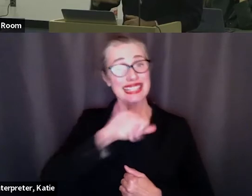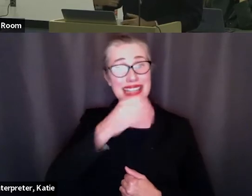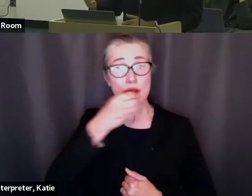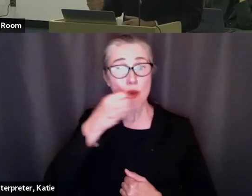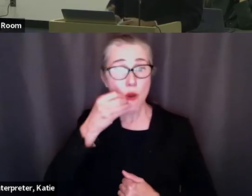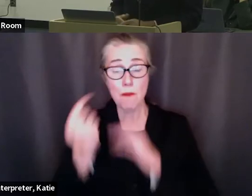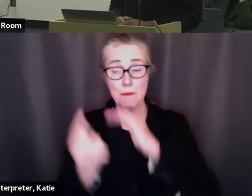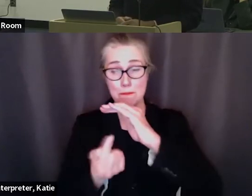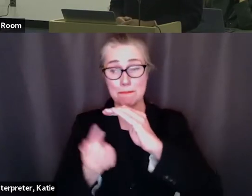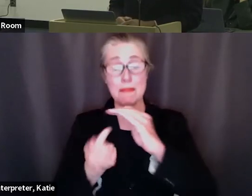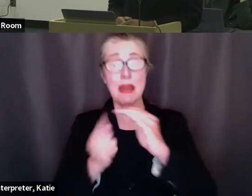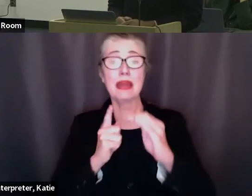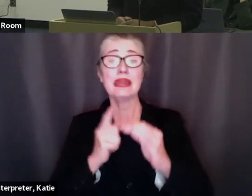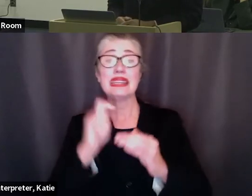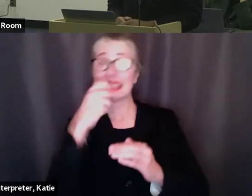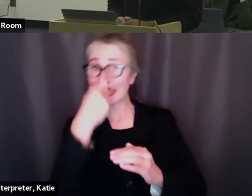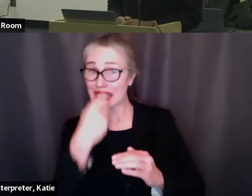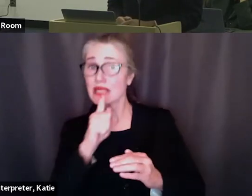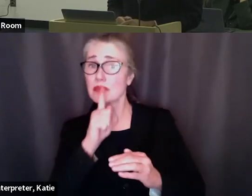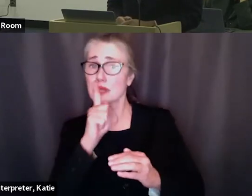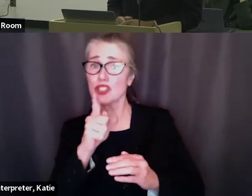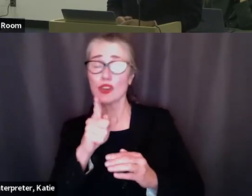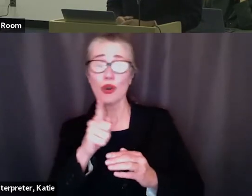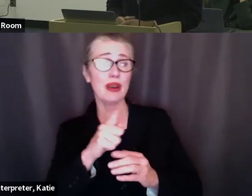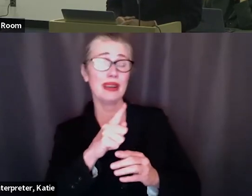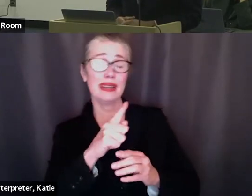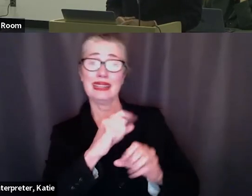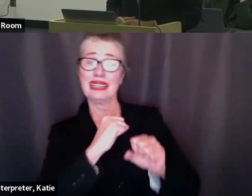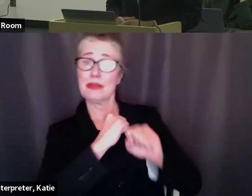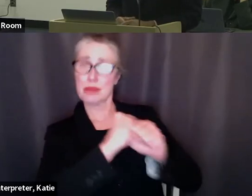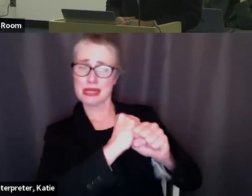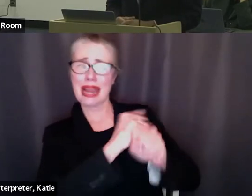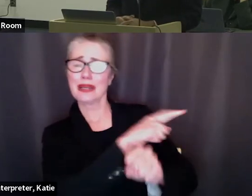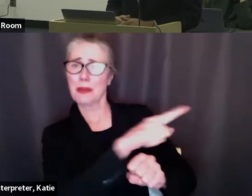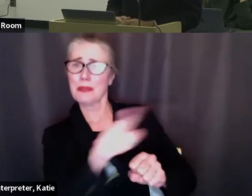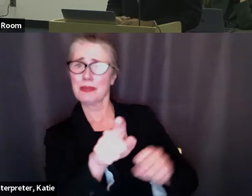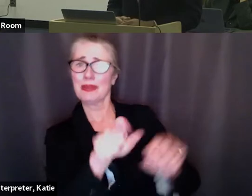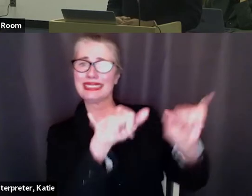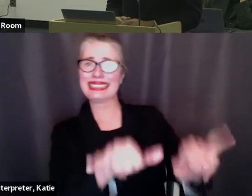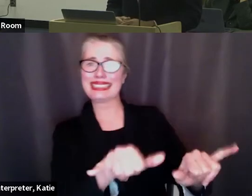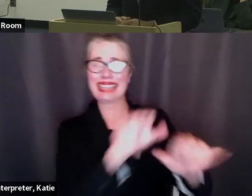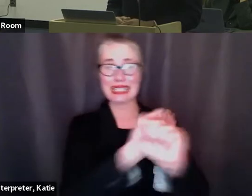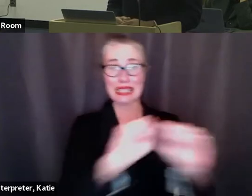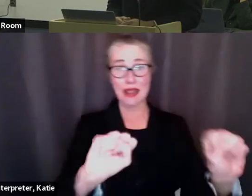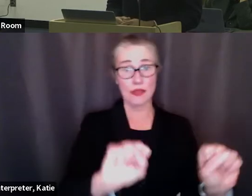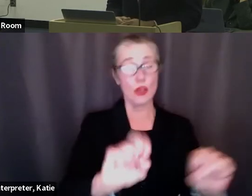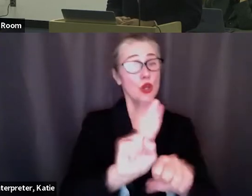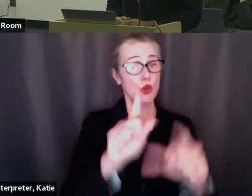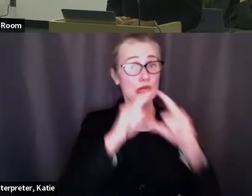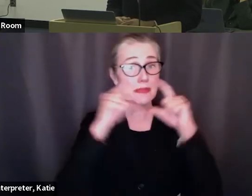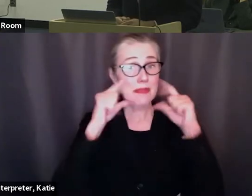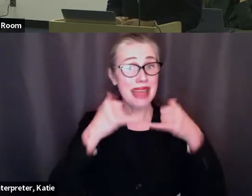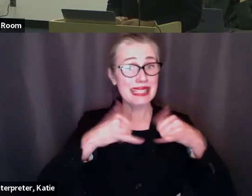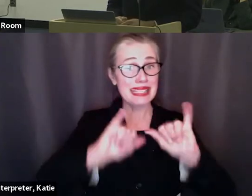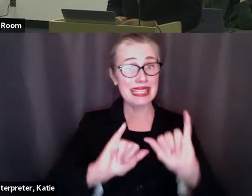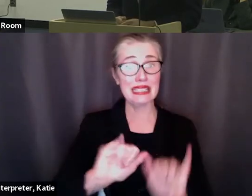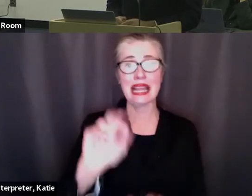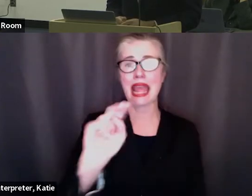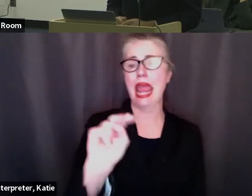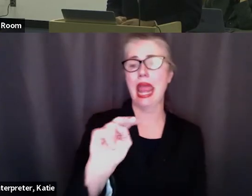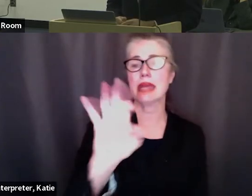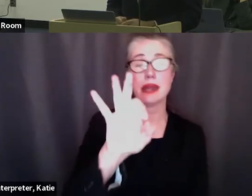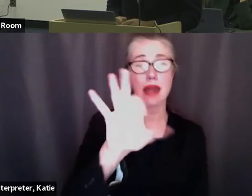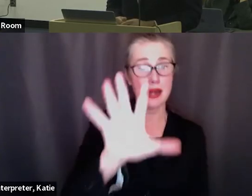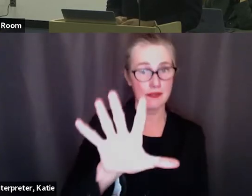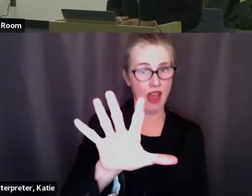sure that everyone's safe continue to wear masks and 95 preferably high quality masks as